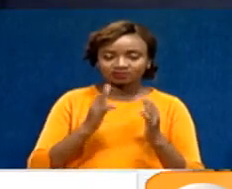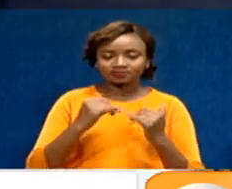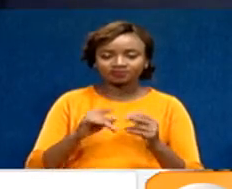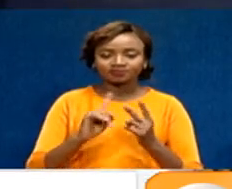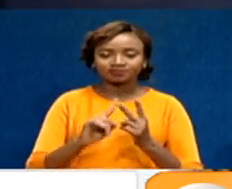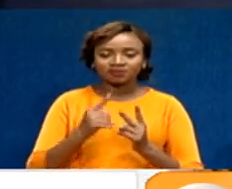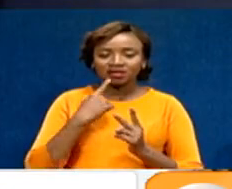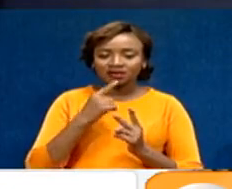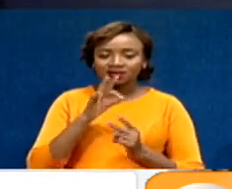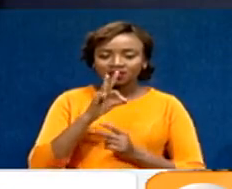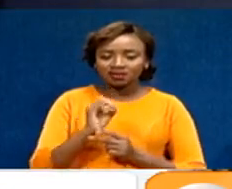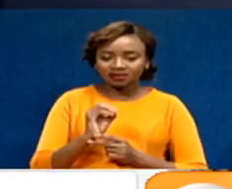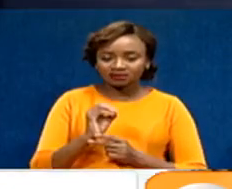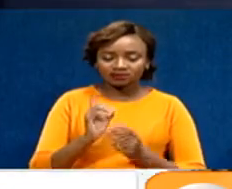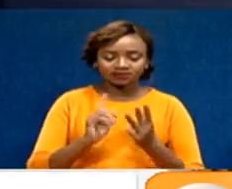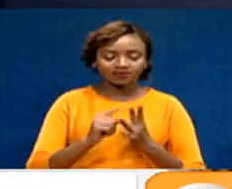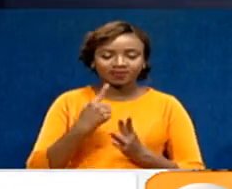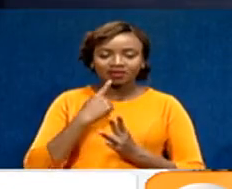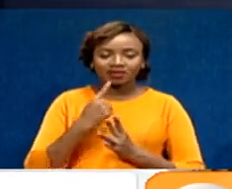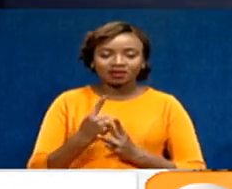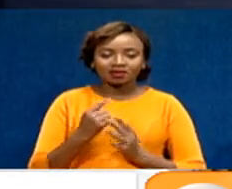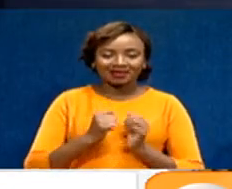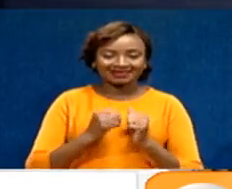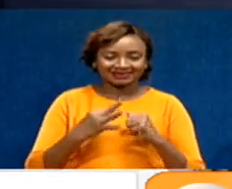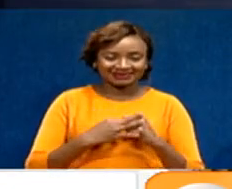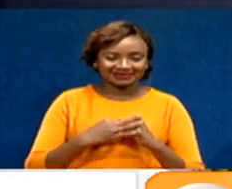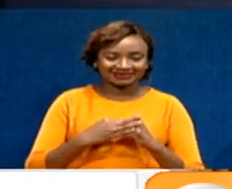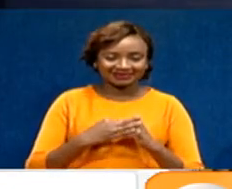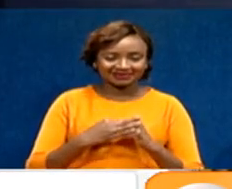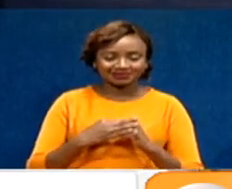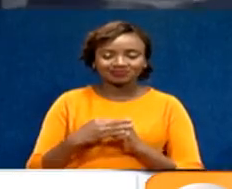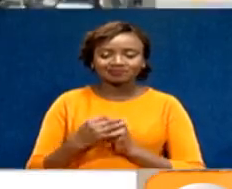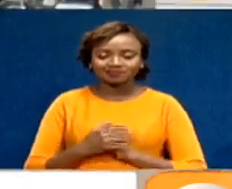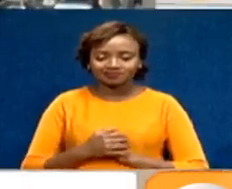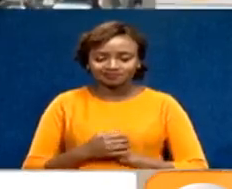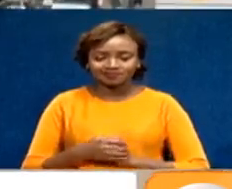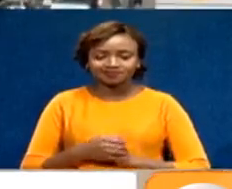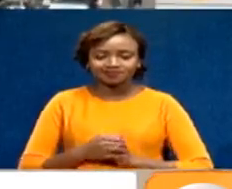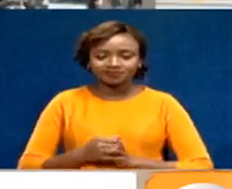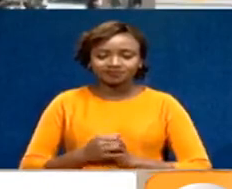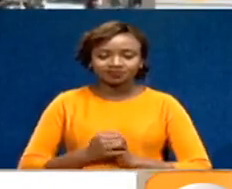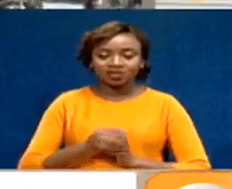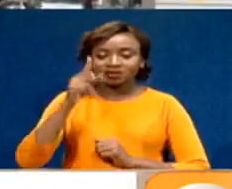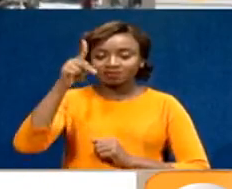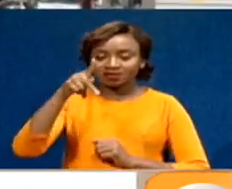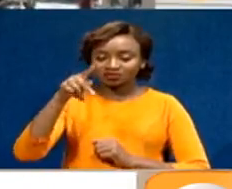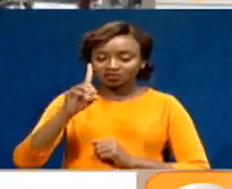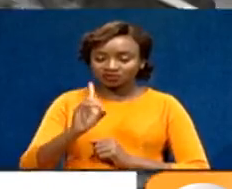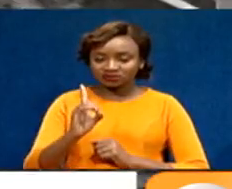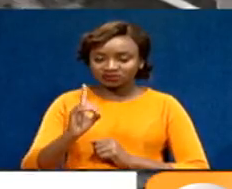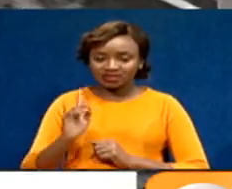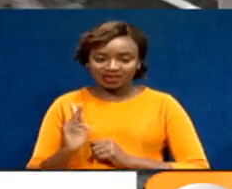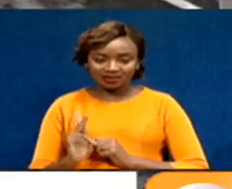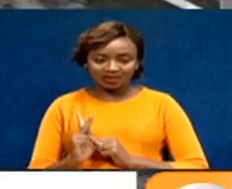cents, 130 shillings and 83 cents, and 118 shillings and 79 cents for petrol, diesel, and